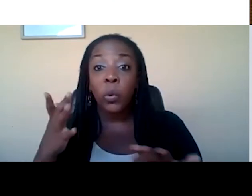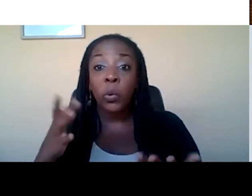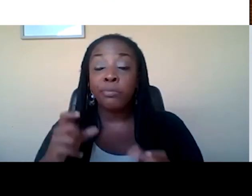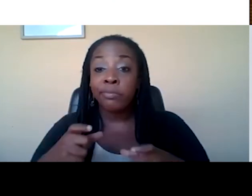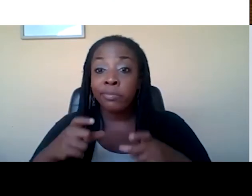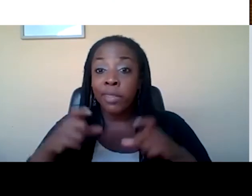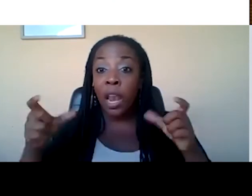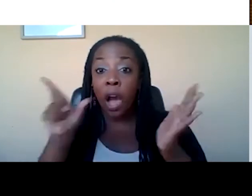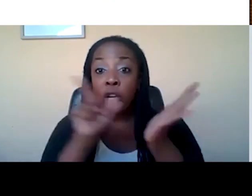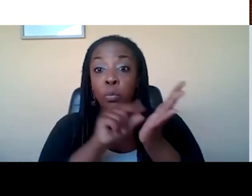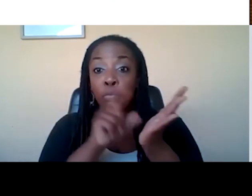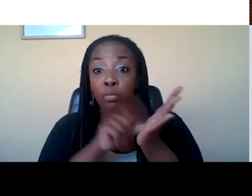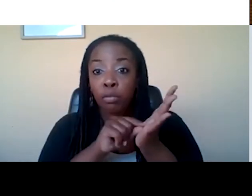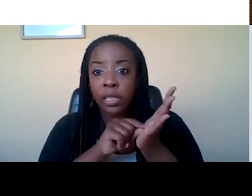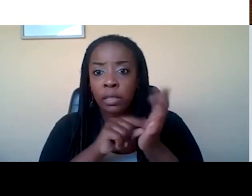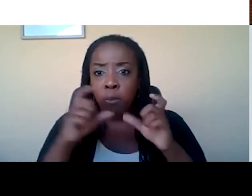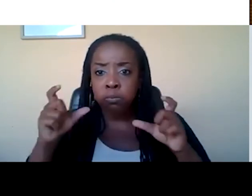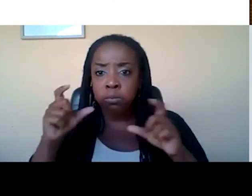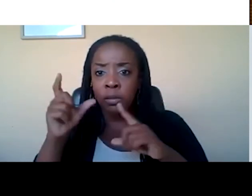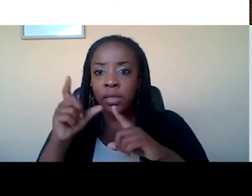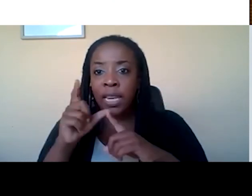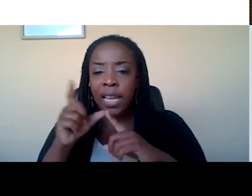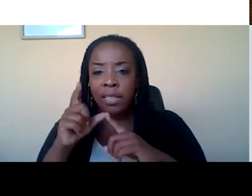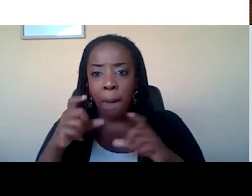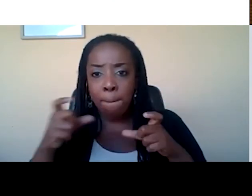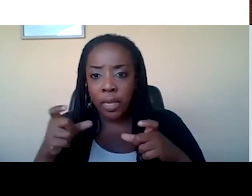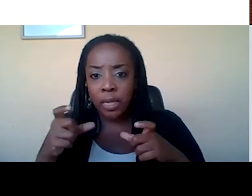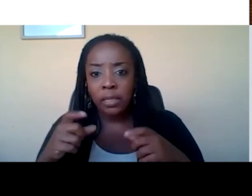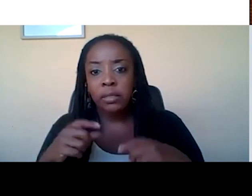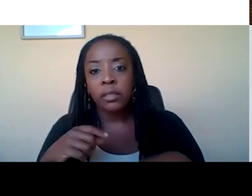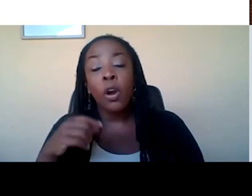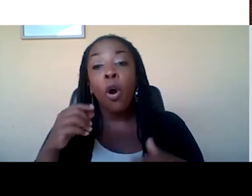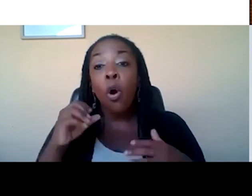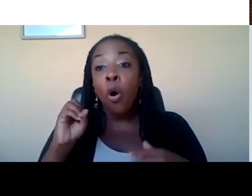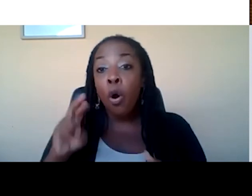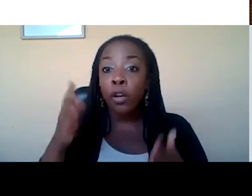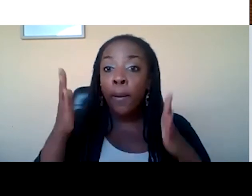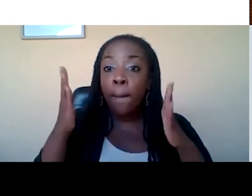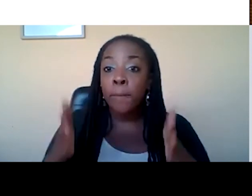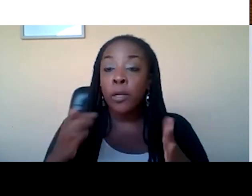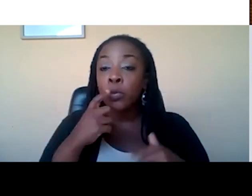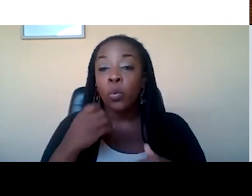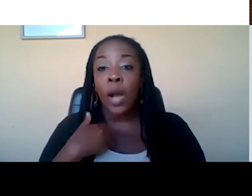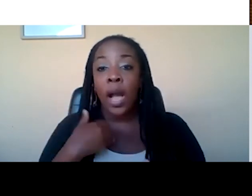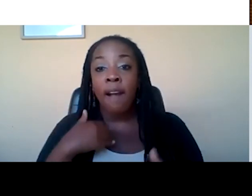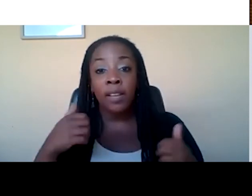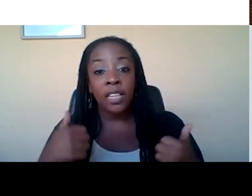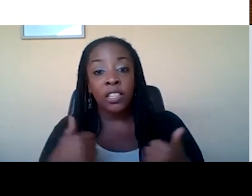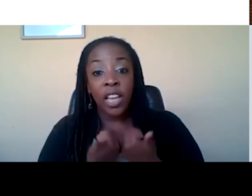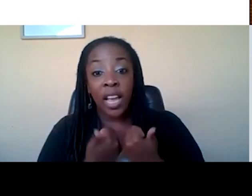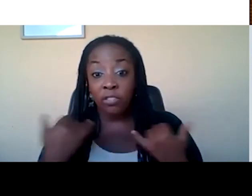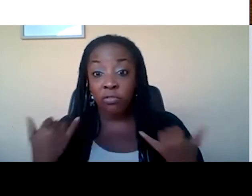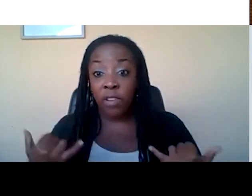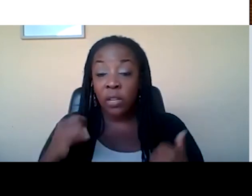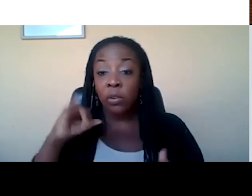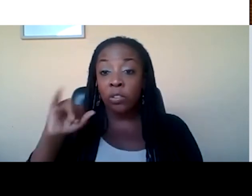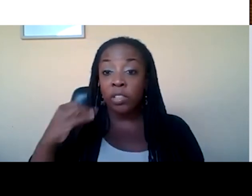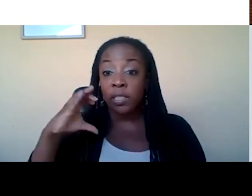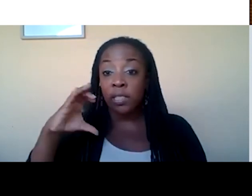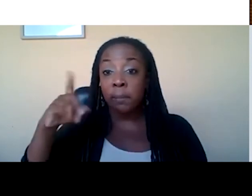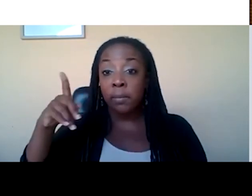And for the persons who have a challenge, currently the JCPD